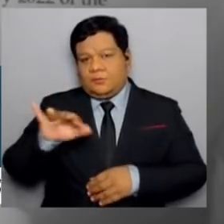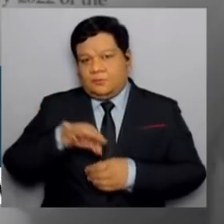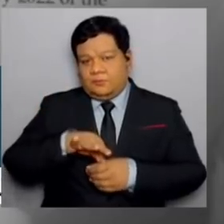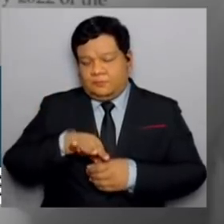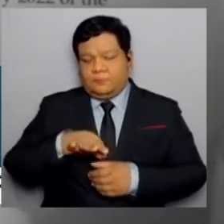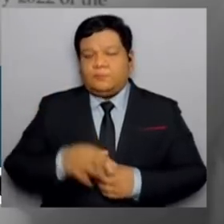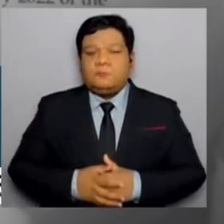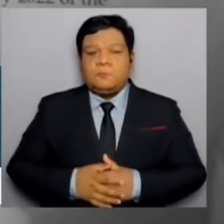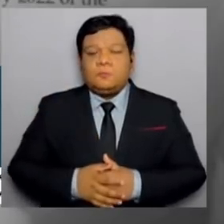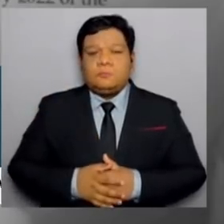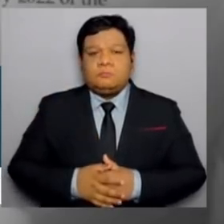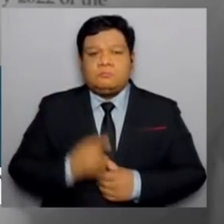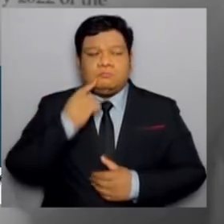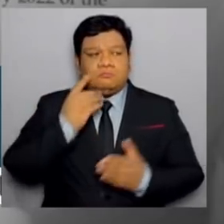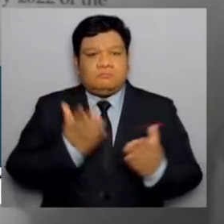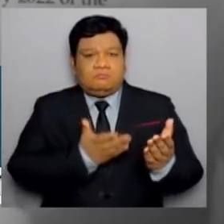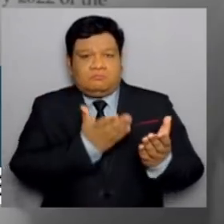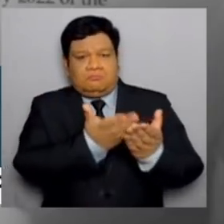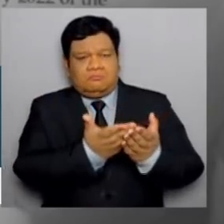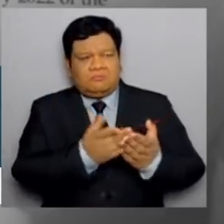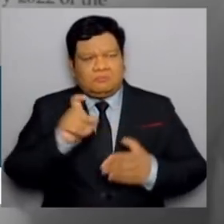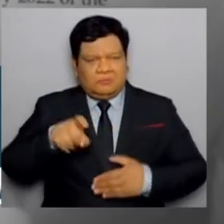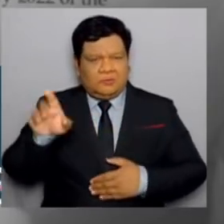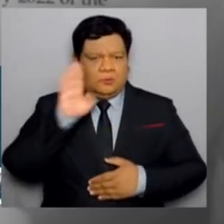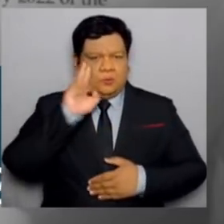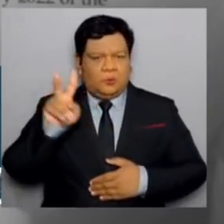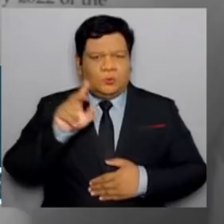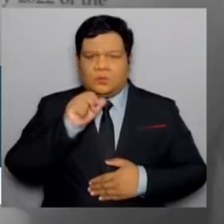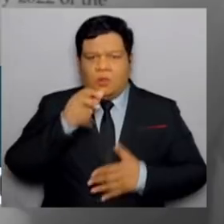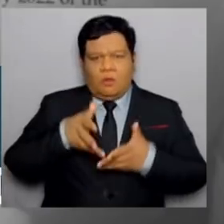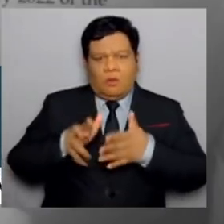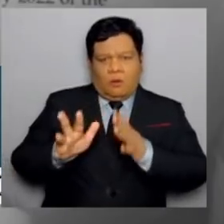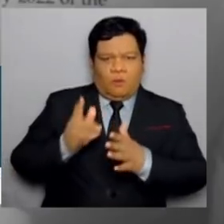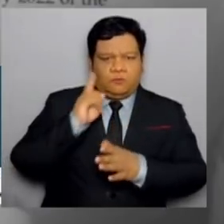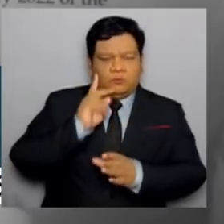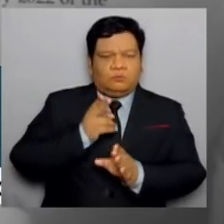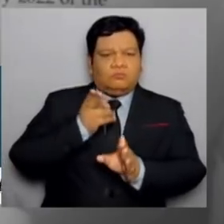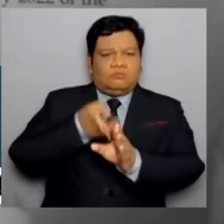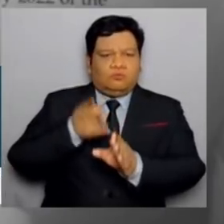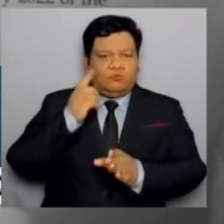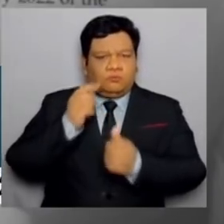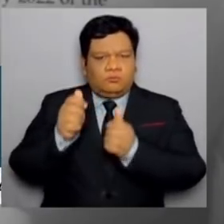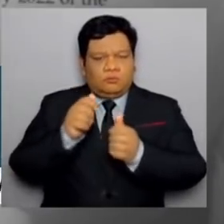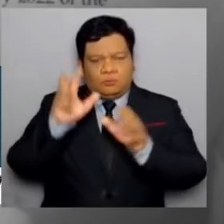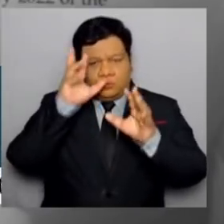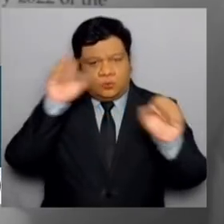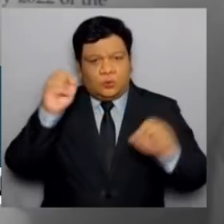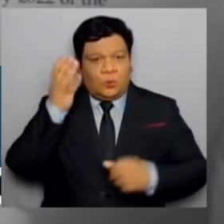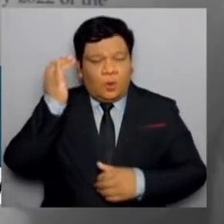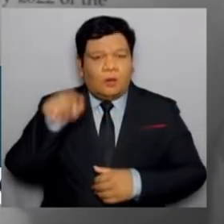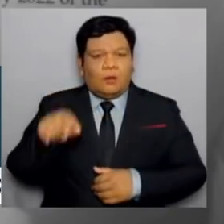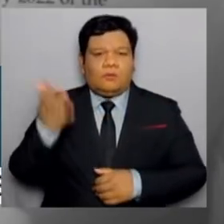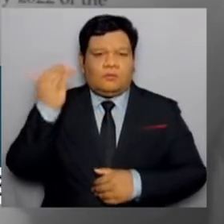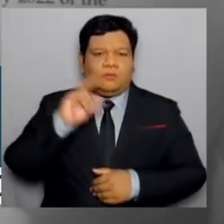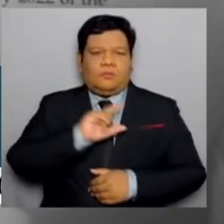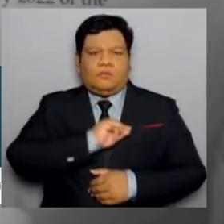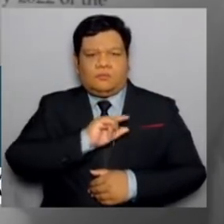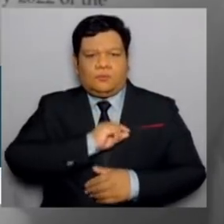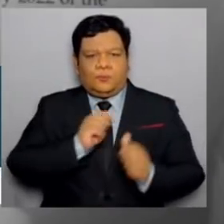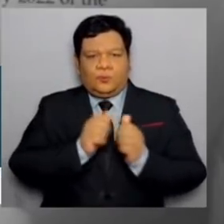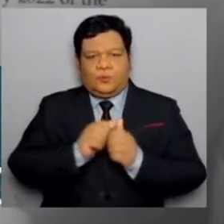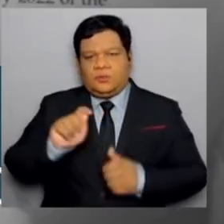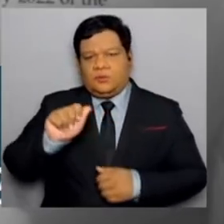petitioners say Marcos should not have been allowed by the Commission on Elections to run for president due to his previous conviction for tax evasion.